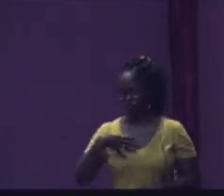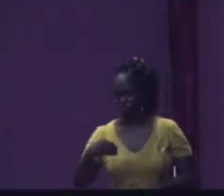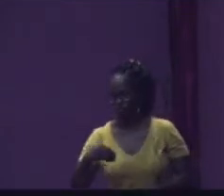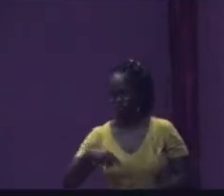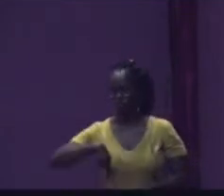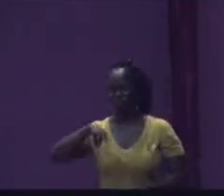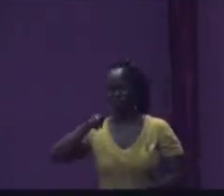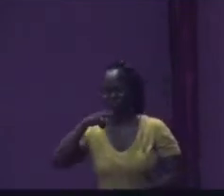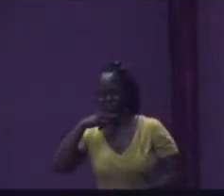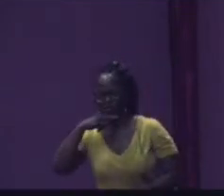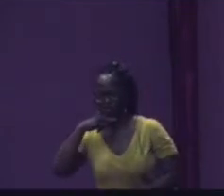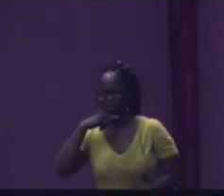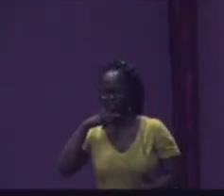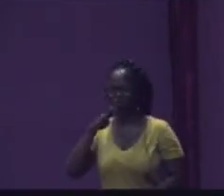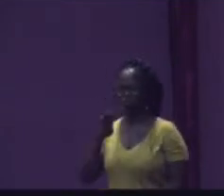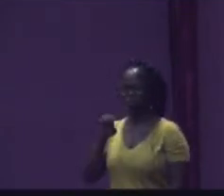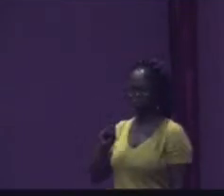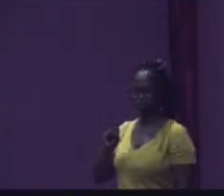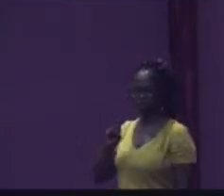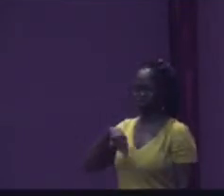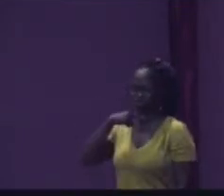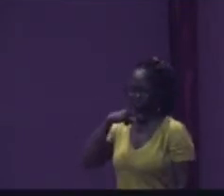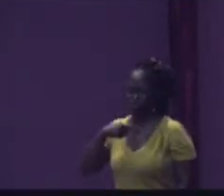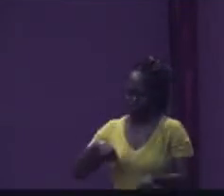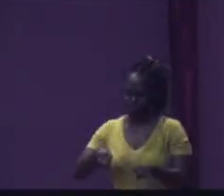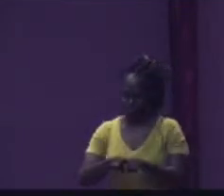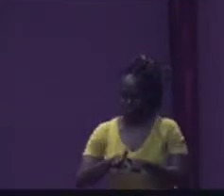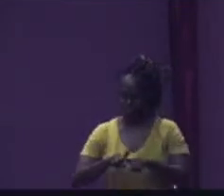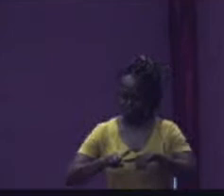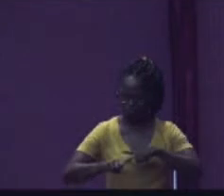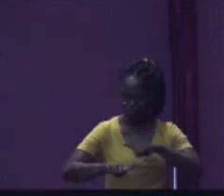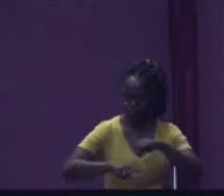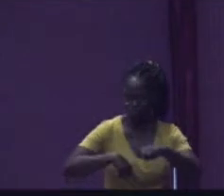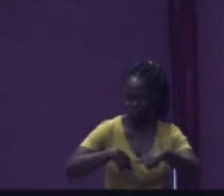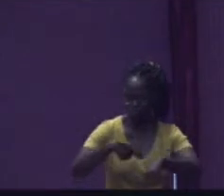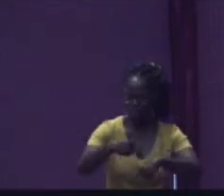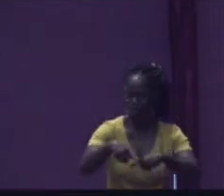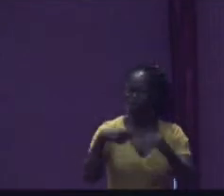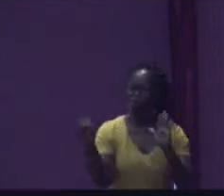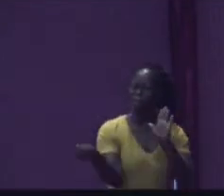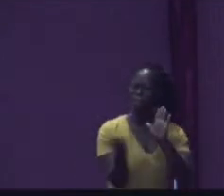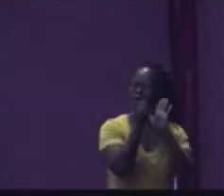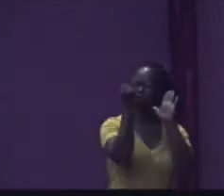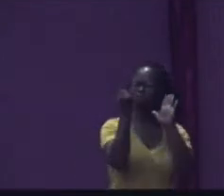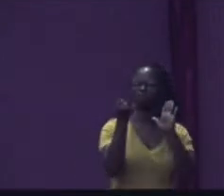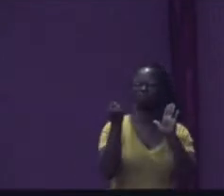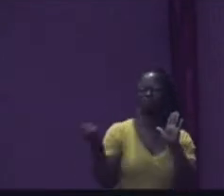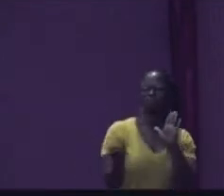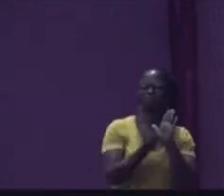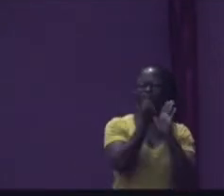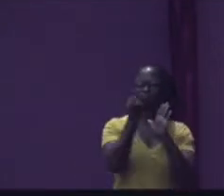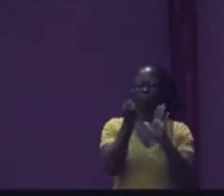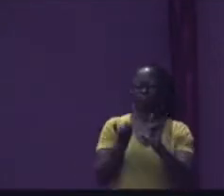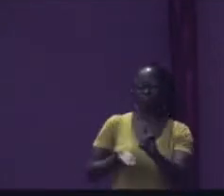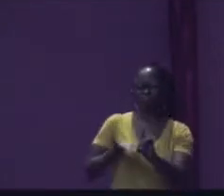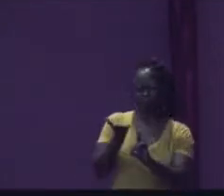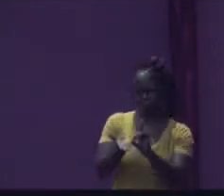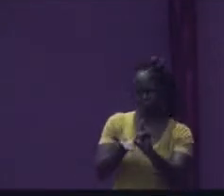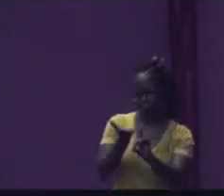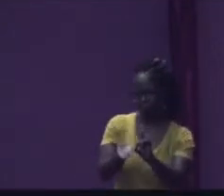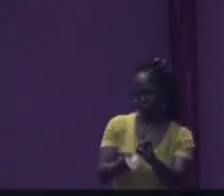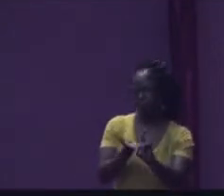One of the hallmarks of the midwife's practice is the massage.